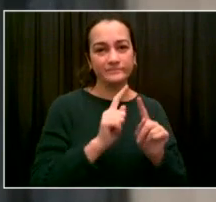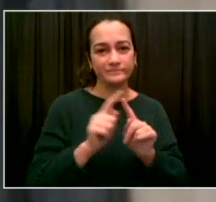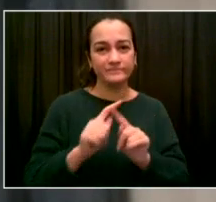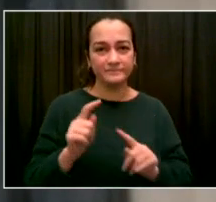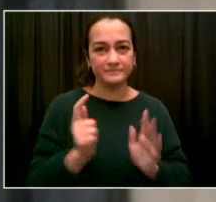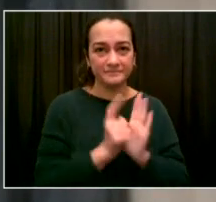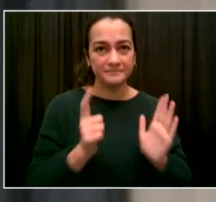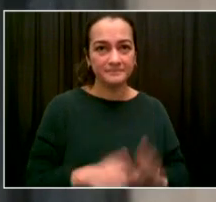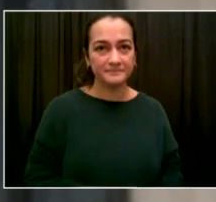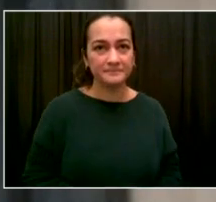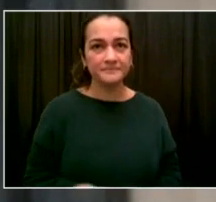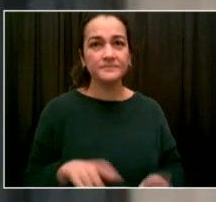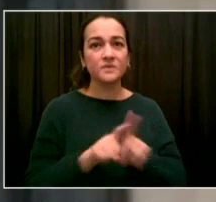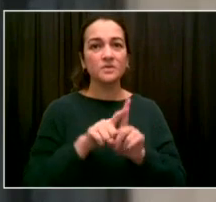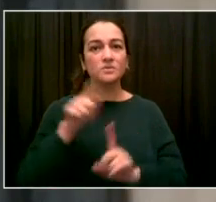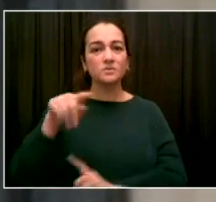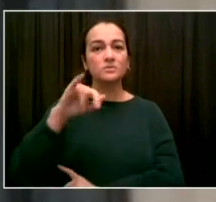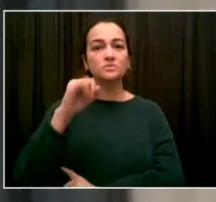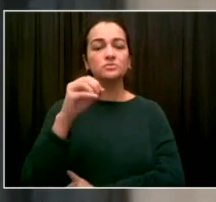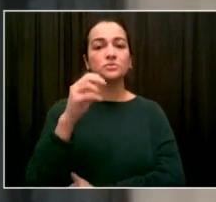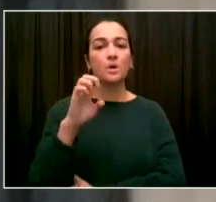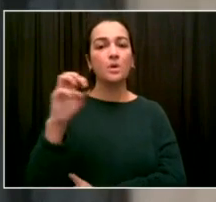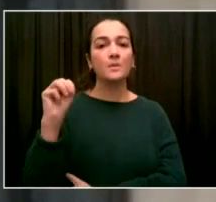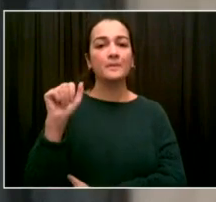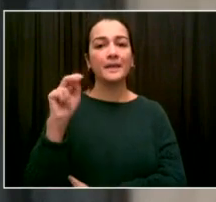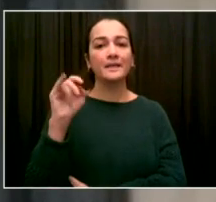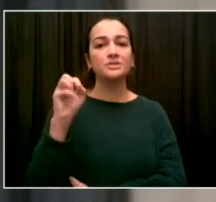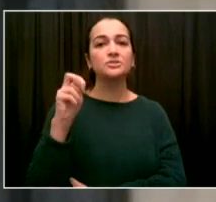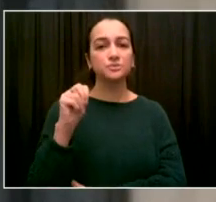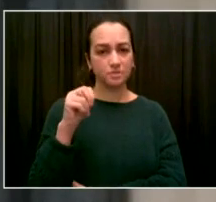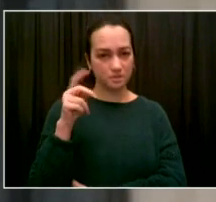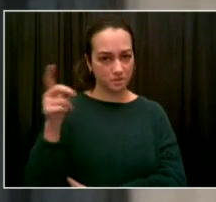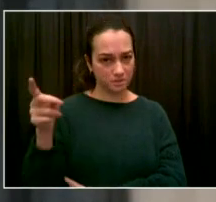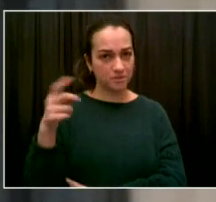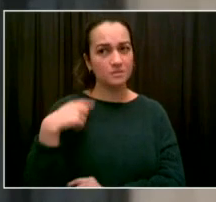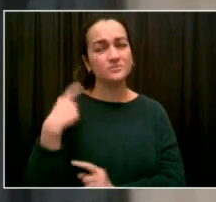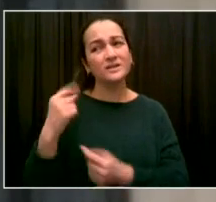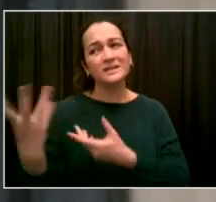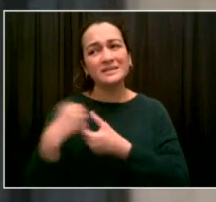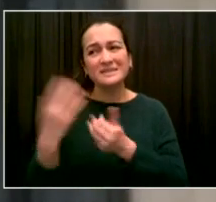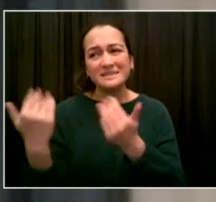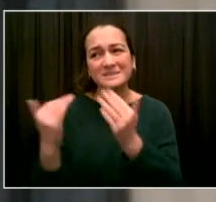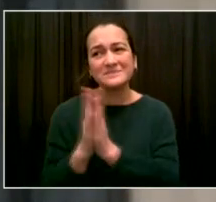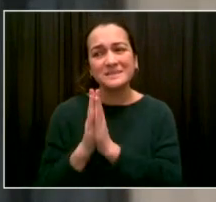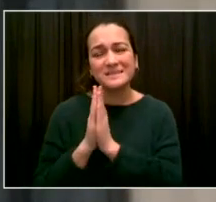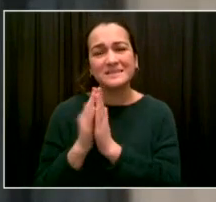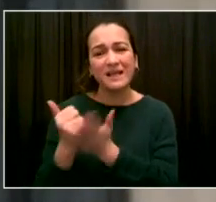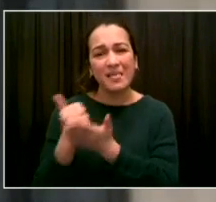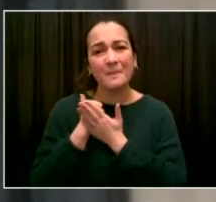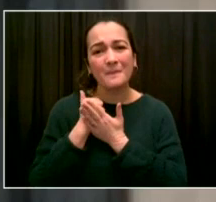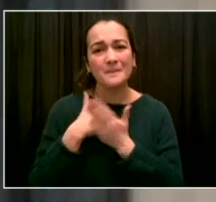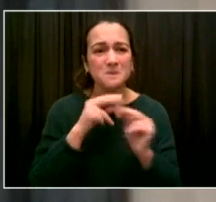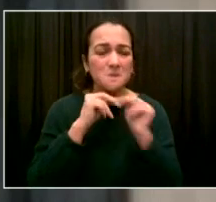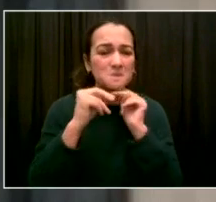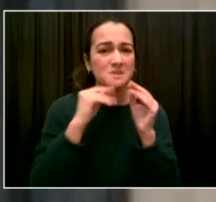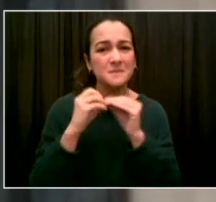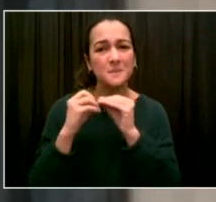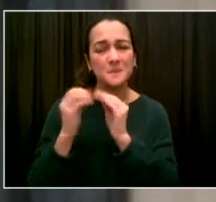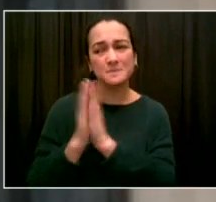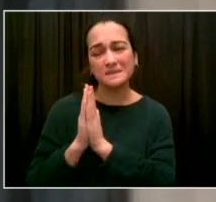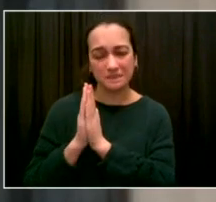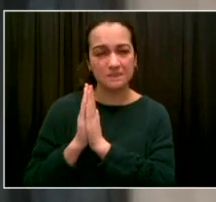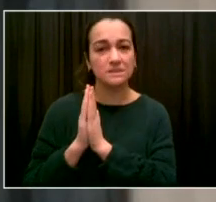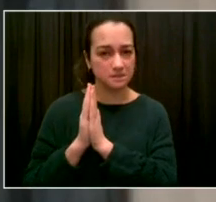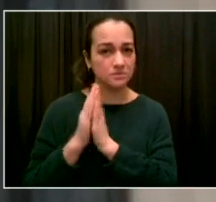and he agreed to do that. The president said that the other day. BBB is so important to so many people in so